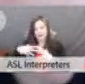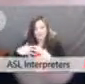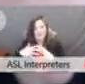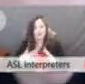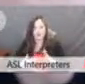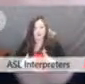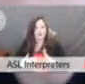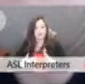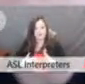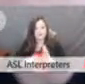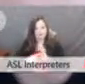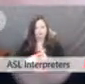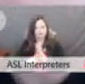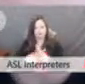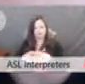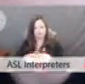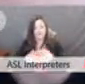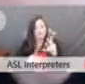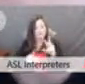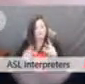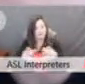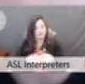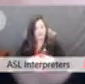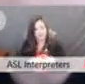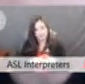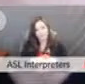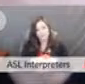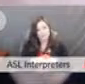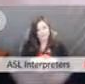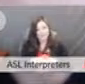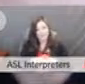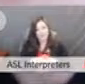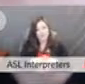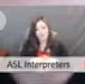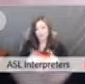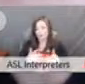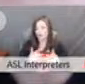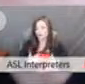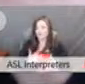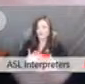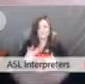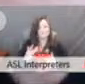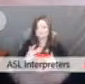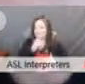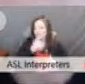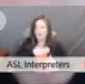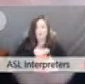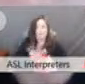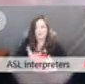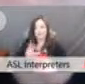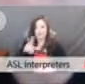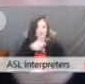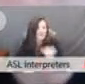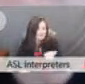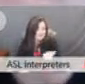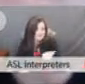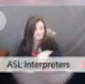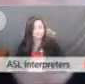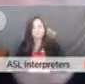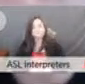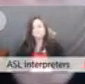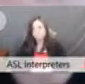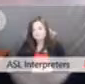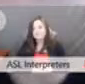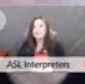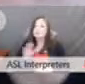out as one of the groups that are less likely to take the vaccine. Dr. Greenfield,